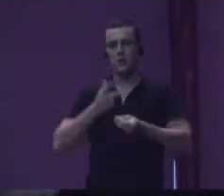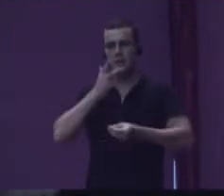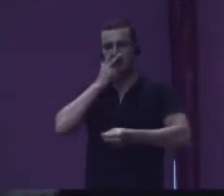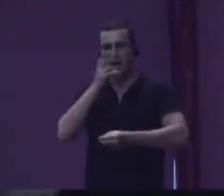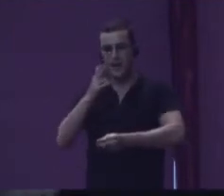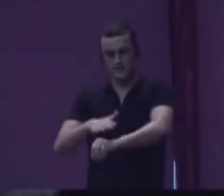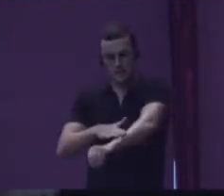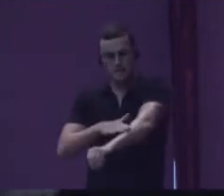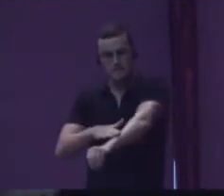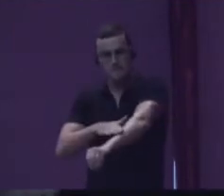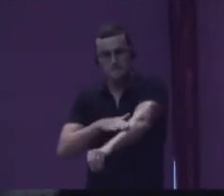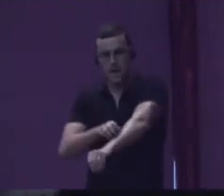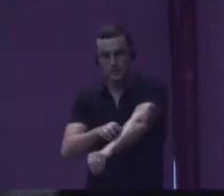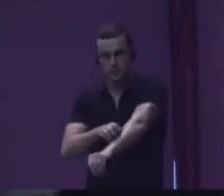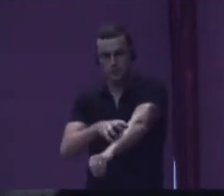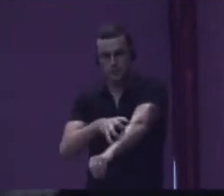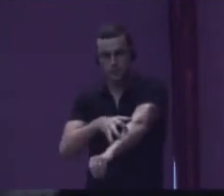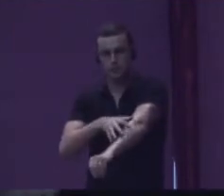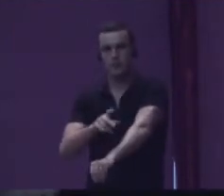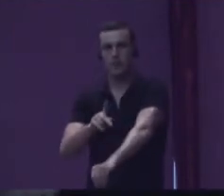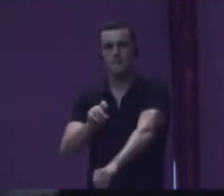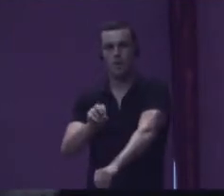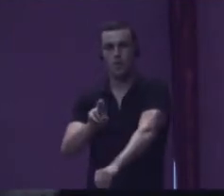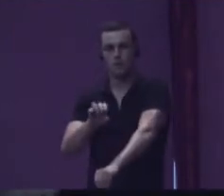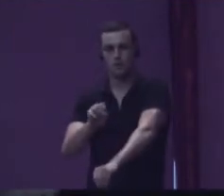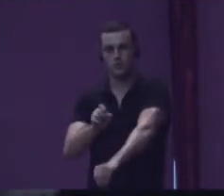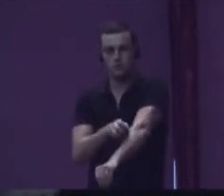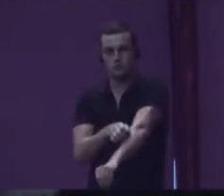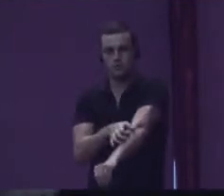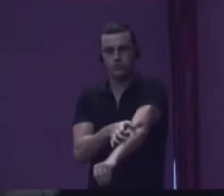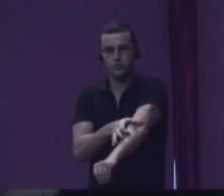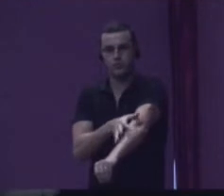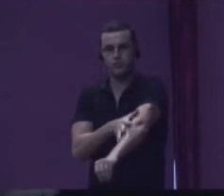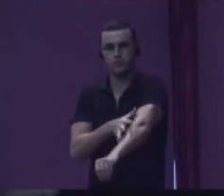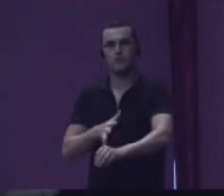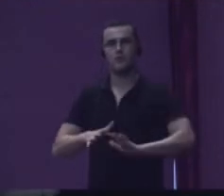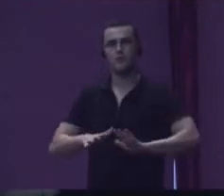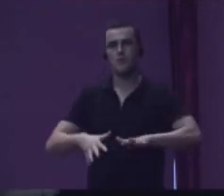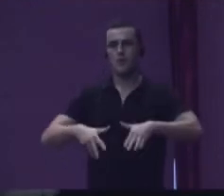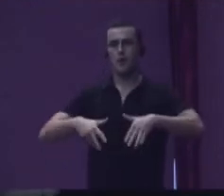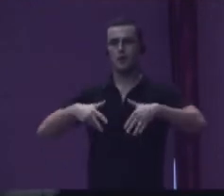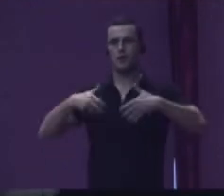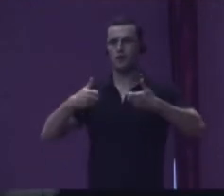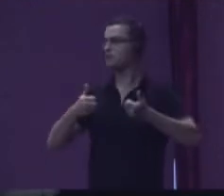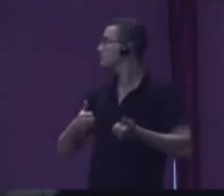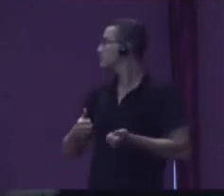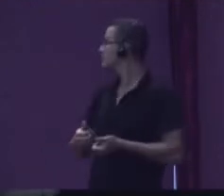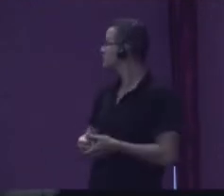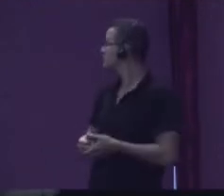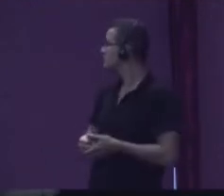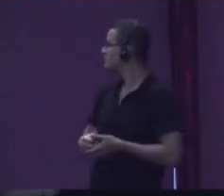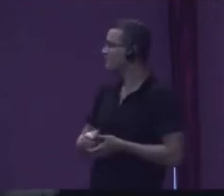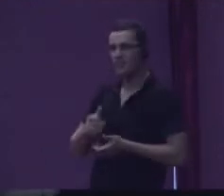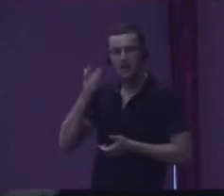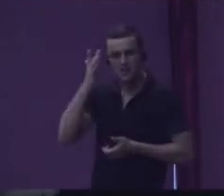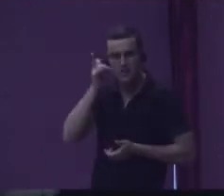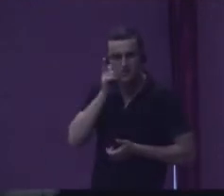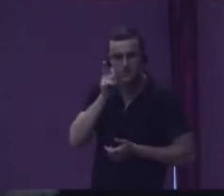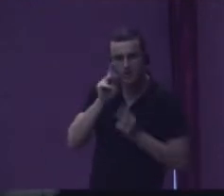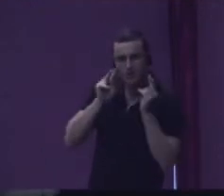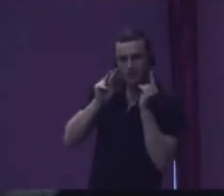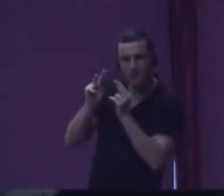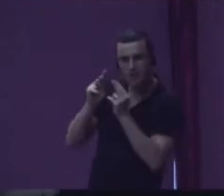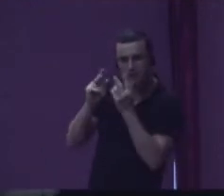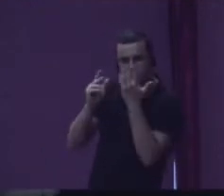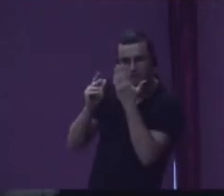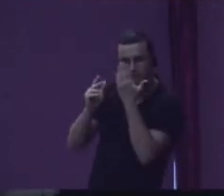within her sort of slip. I don't know if you can see it, but where she's, here